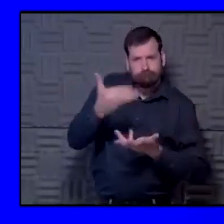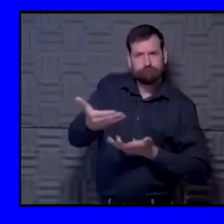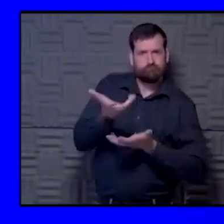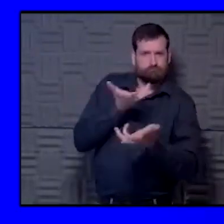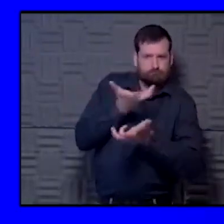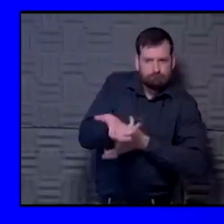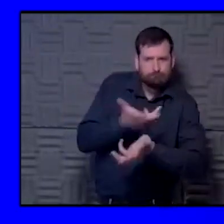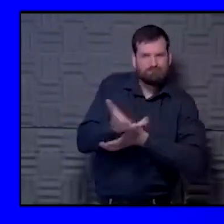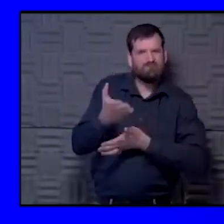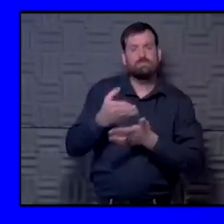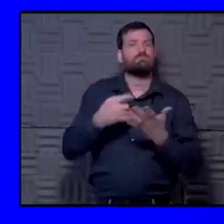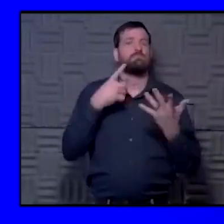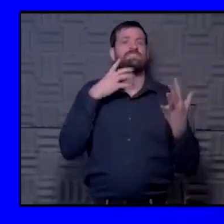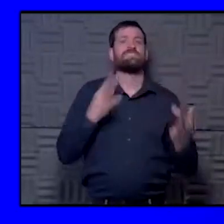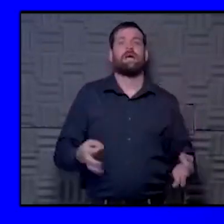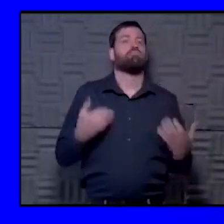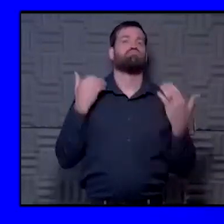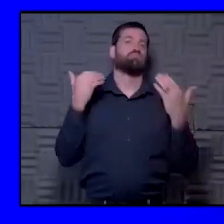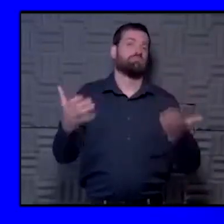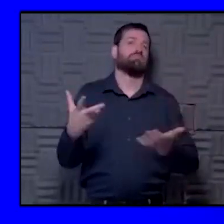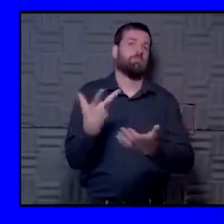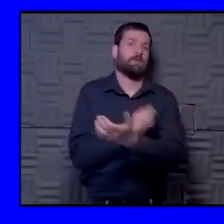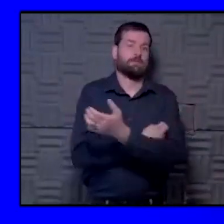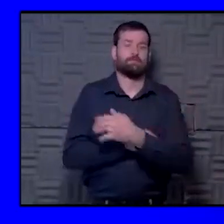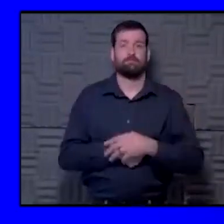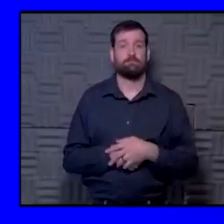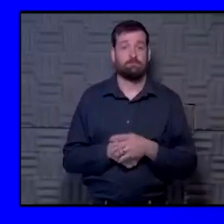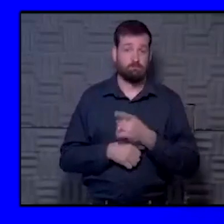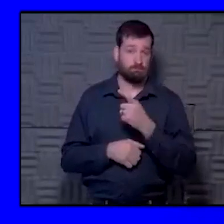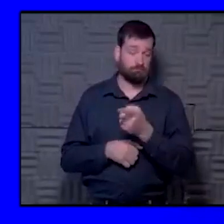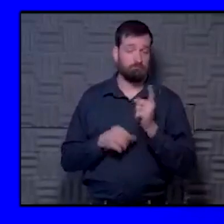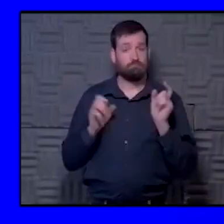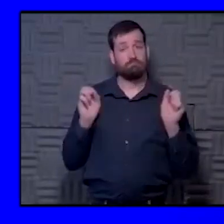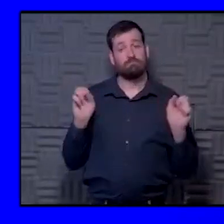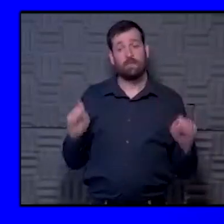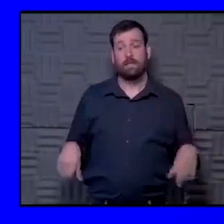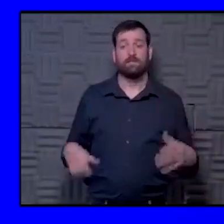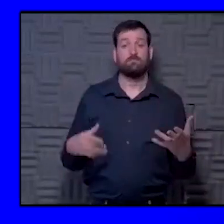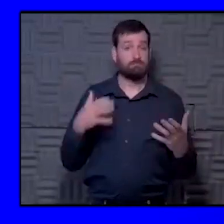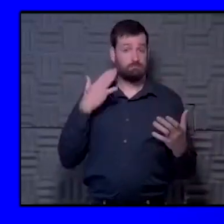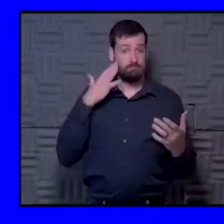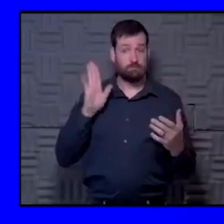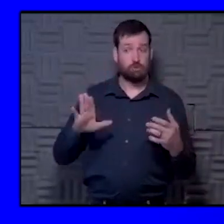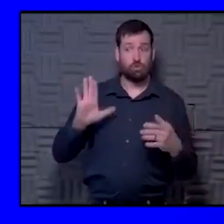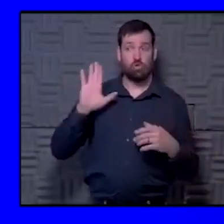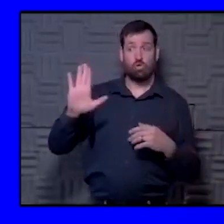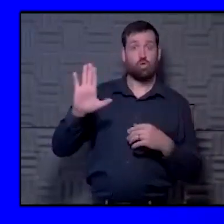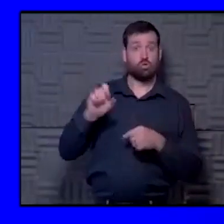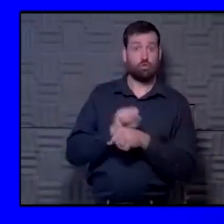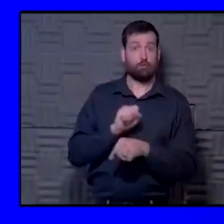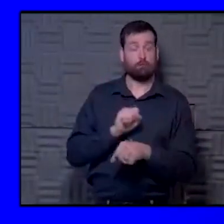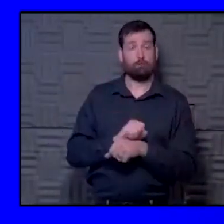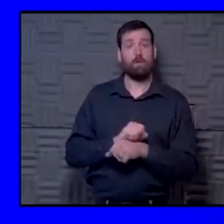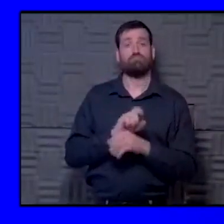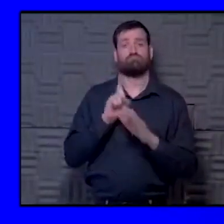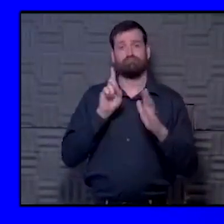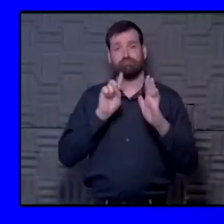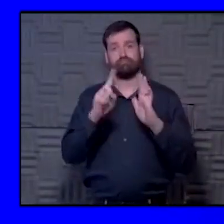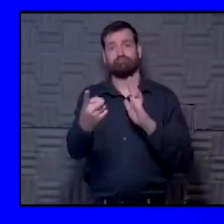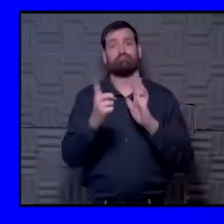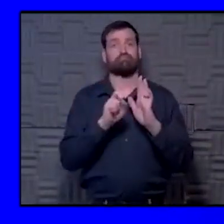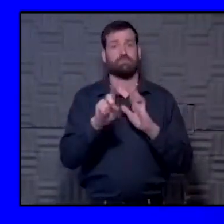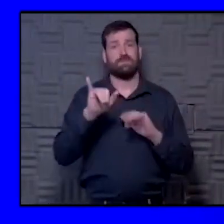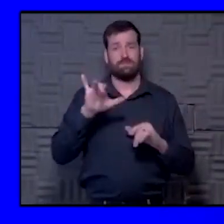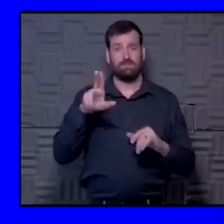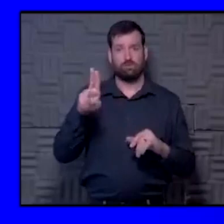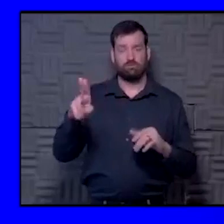conversation. At the end of it, she said she was going to get it. She is able. So in her duties, she does walk through the ICUs and all that. And